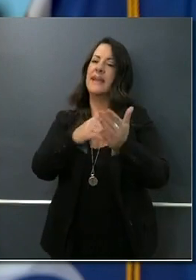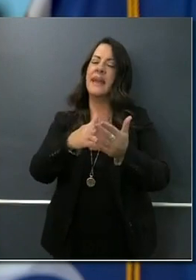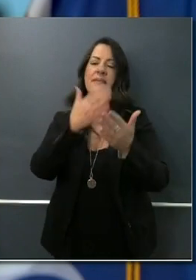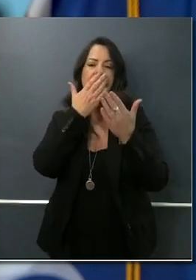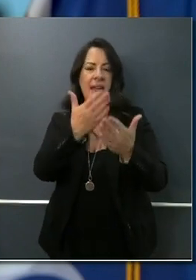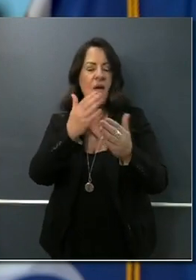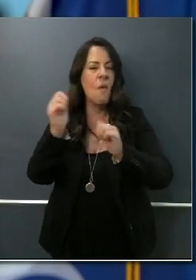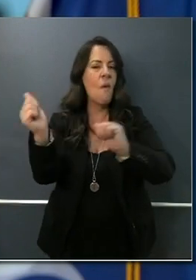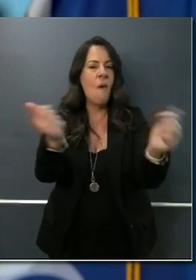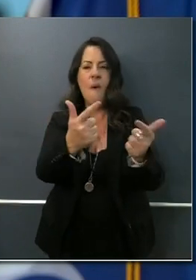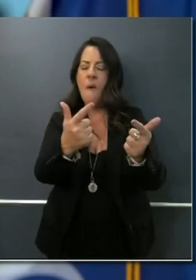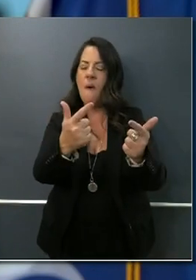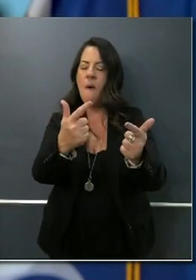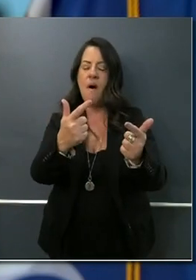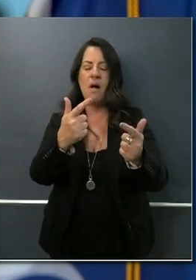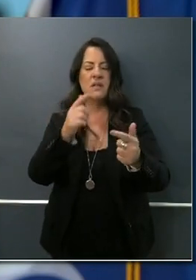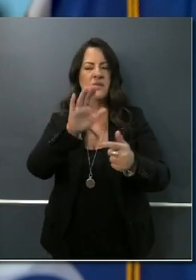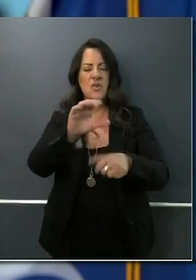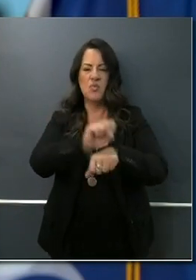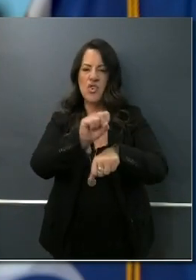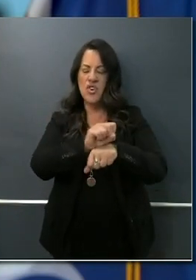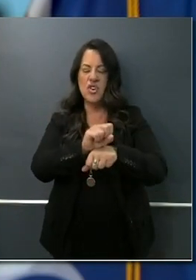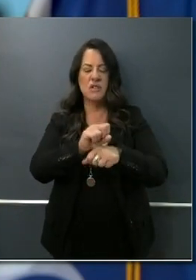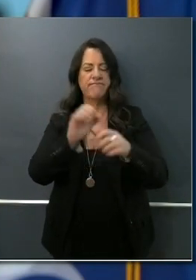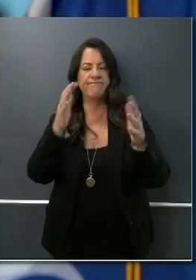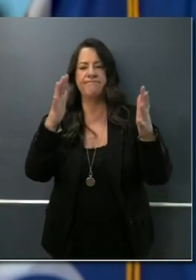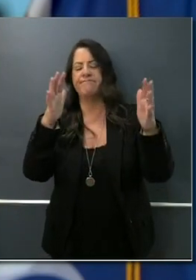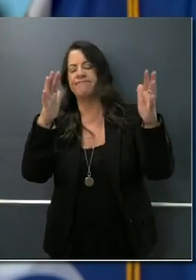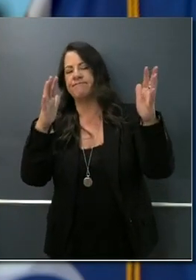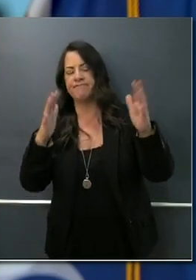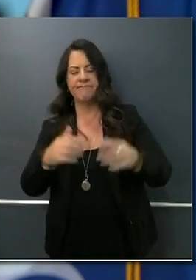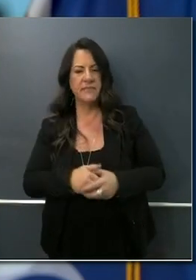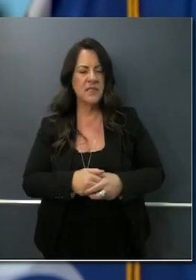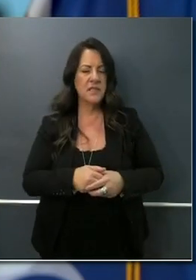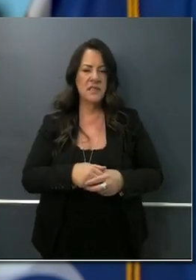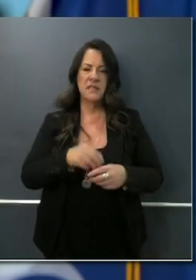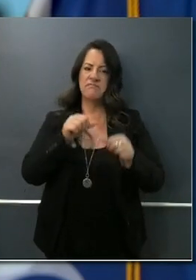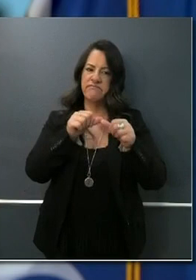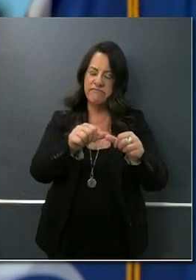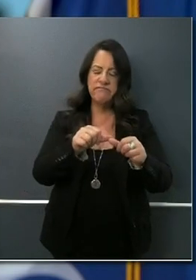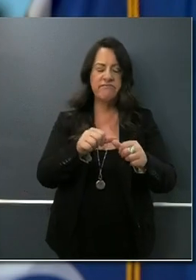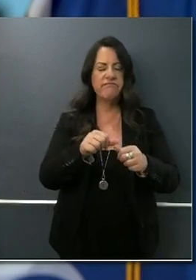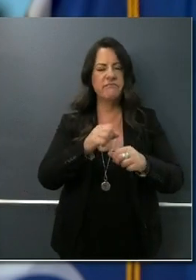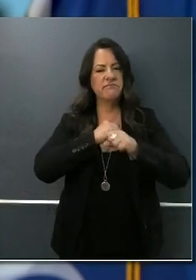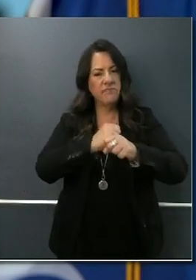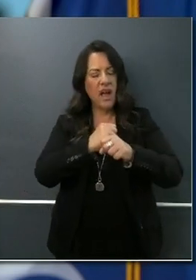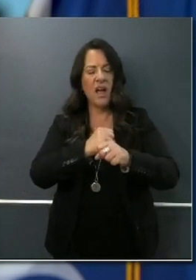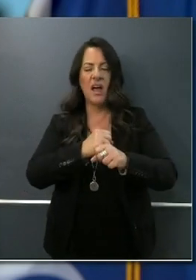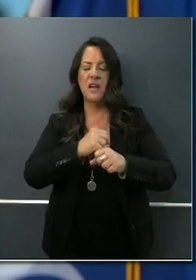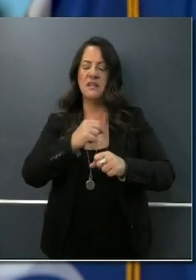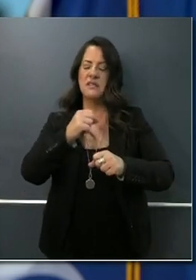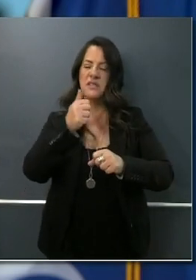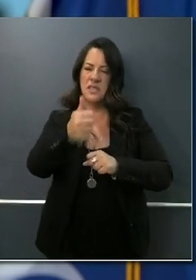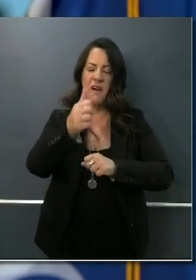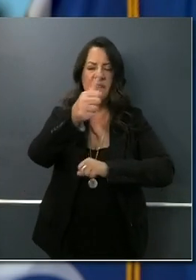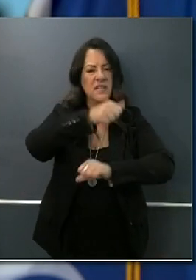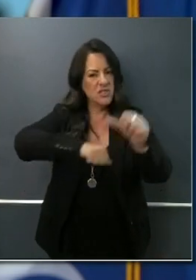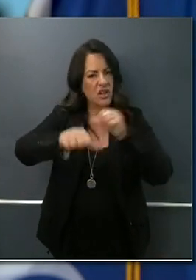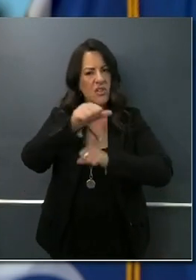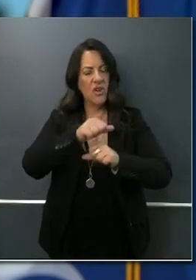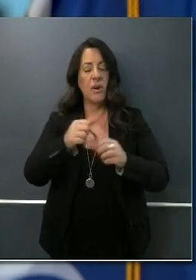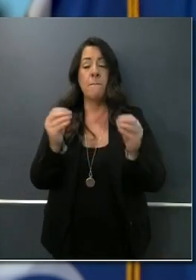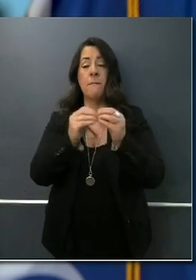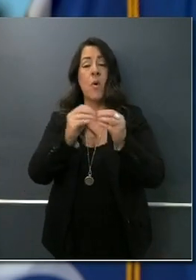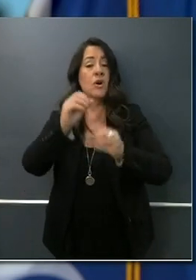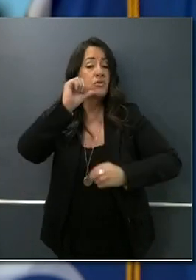the spread in the state of California. And good work is provided us the opportunity tomorrow to give you an update on